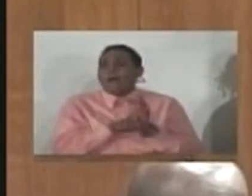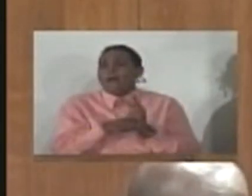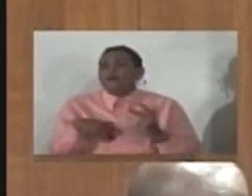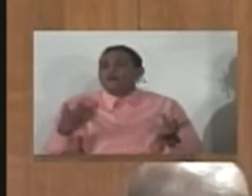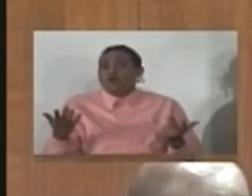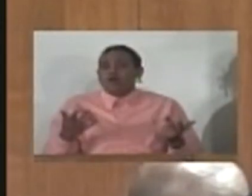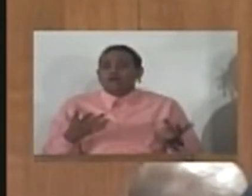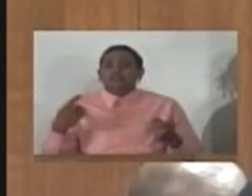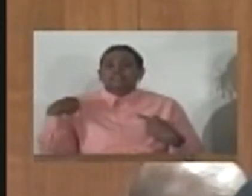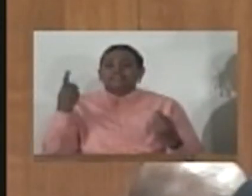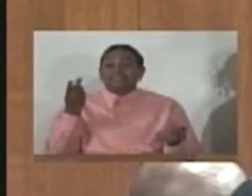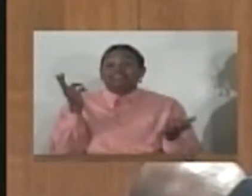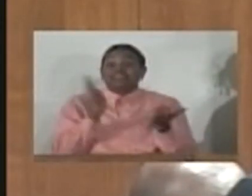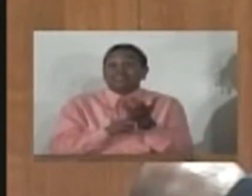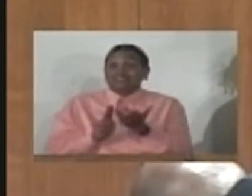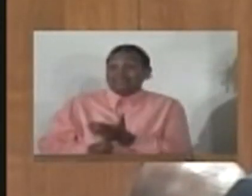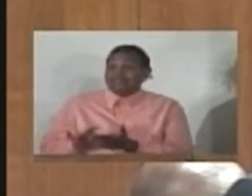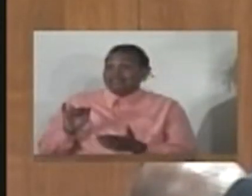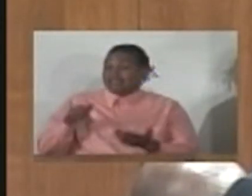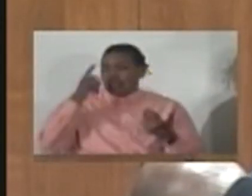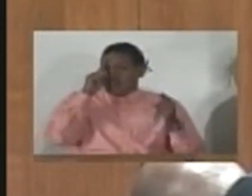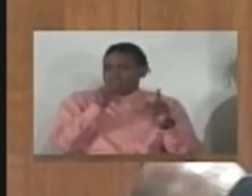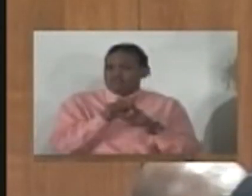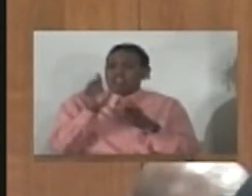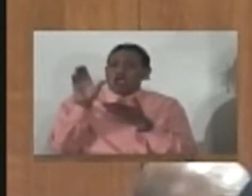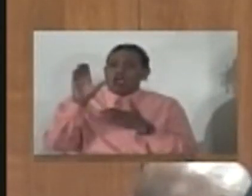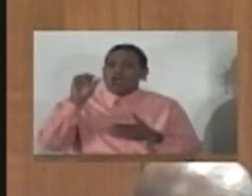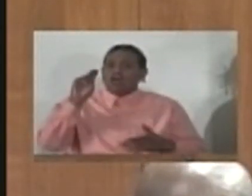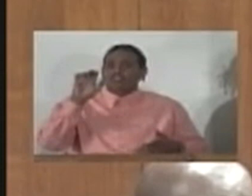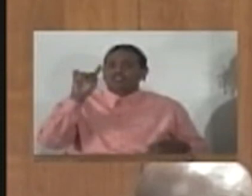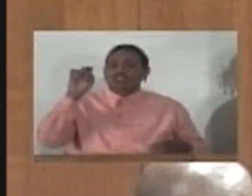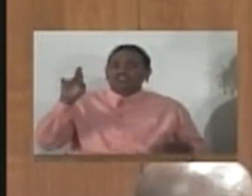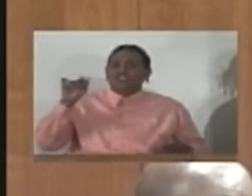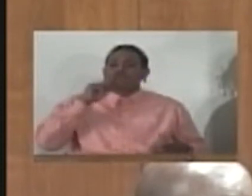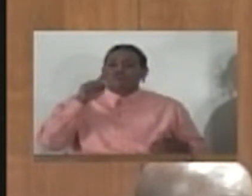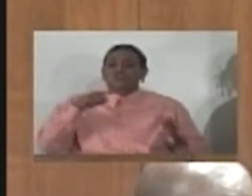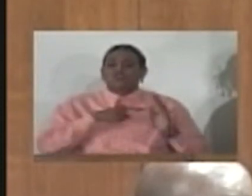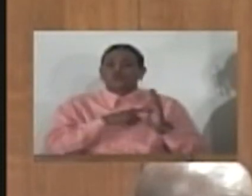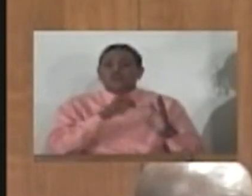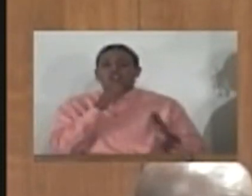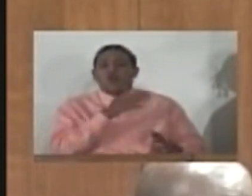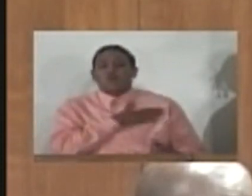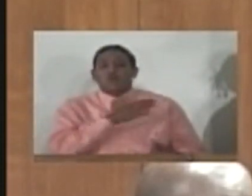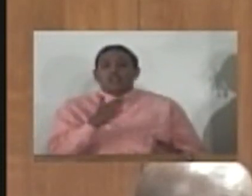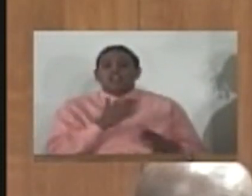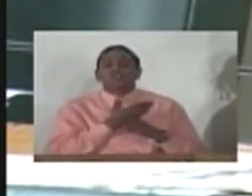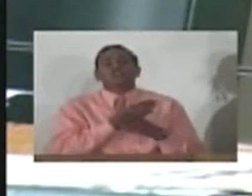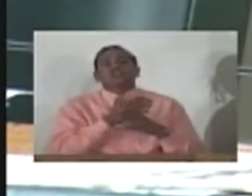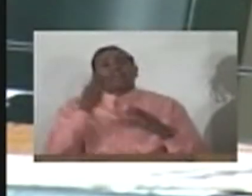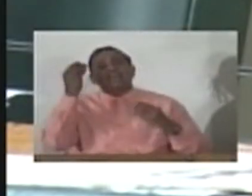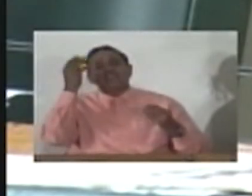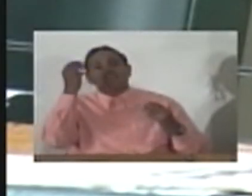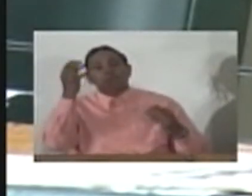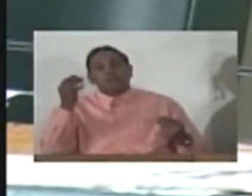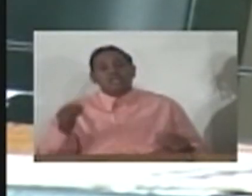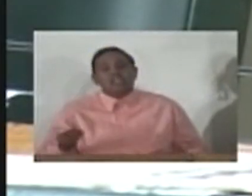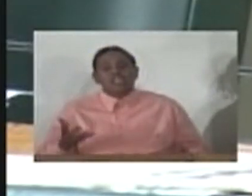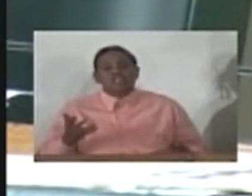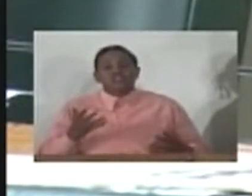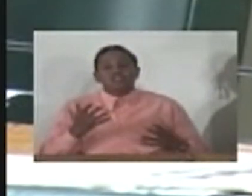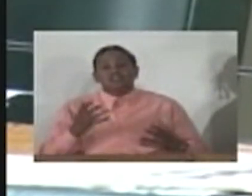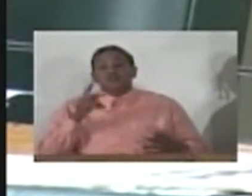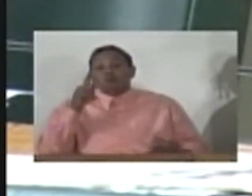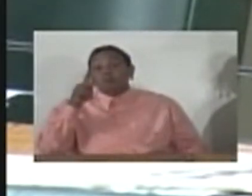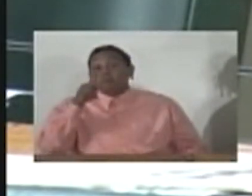the signing of the agreement, the concessionaire has demonstrated an unwillingness to share information, even with the